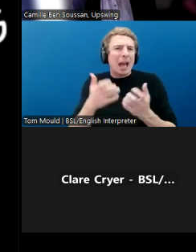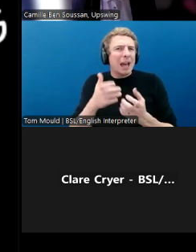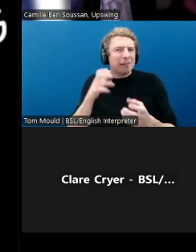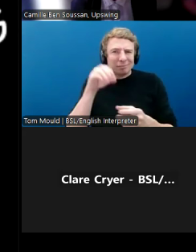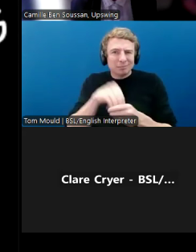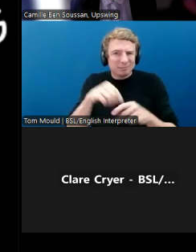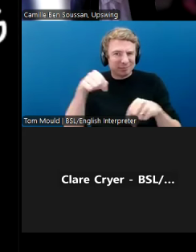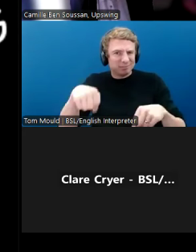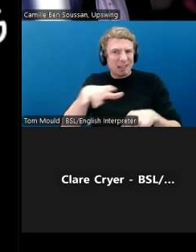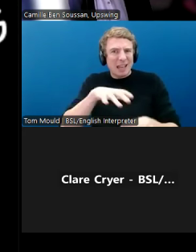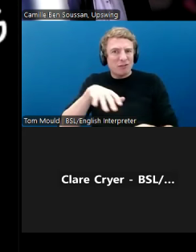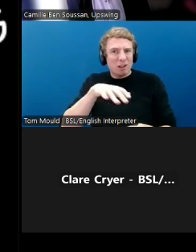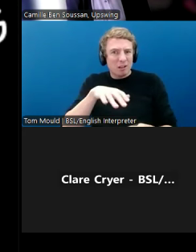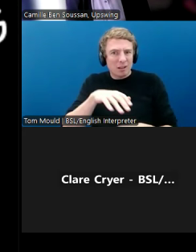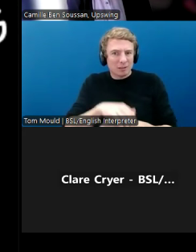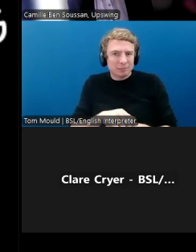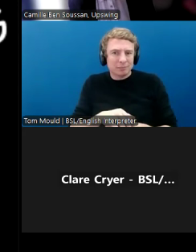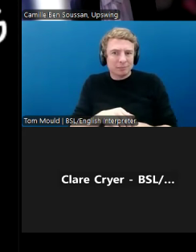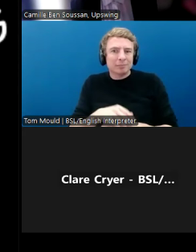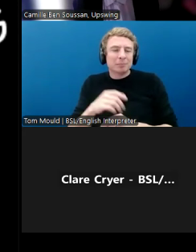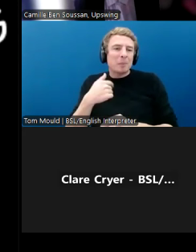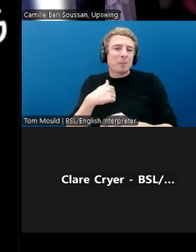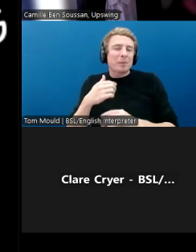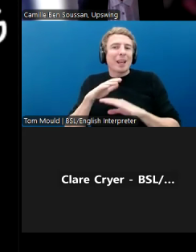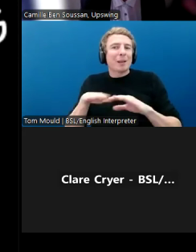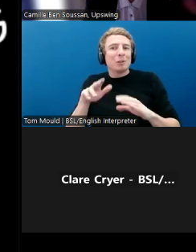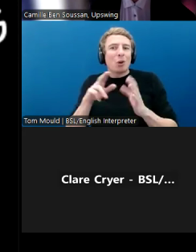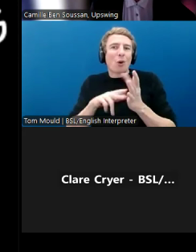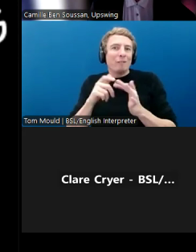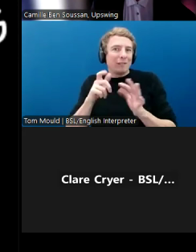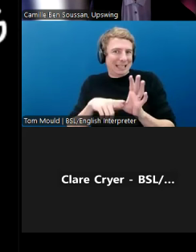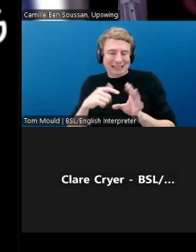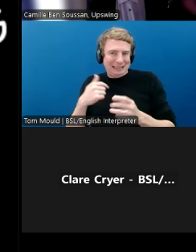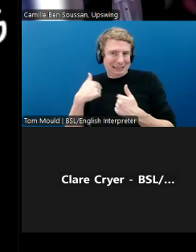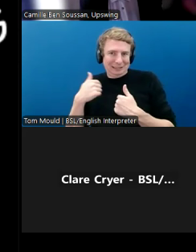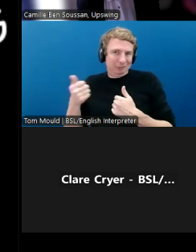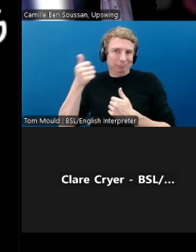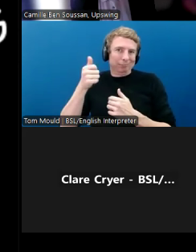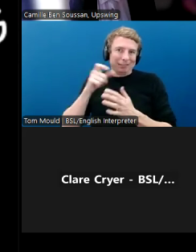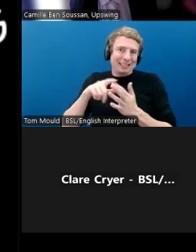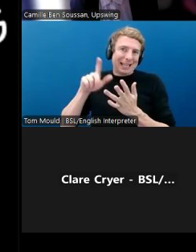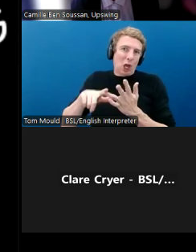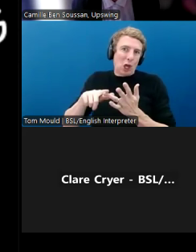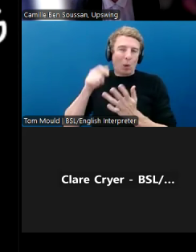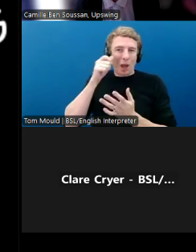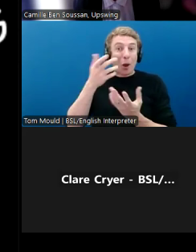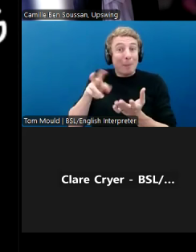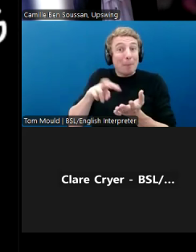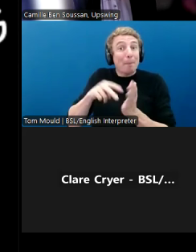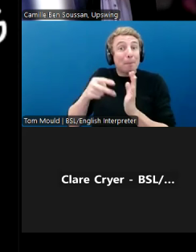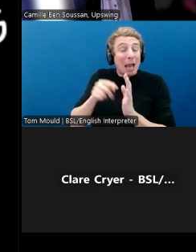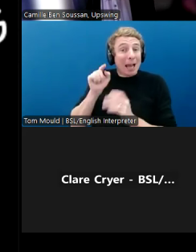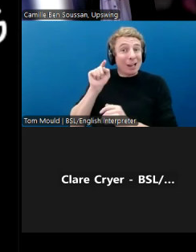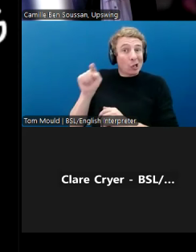I'm not Vicky Amidume, the CEO and founder of the company who was meant to speak today. She's locked in a rehearsal room